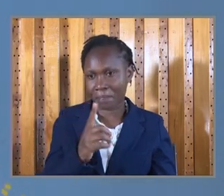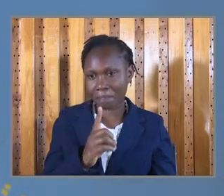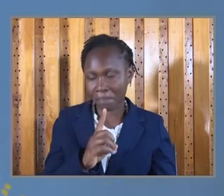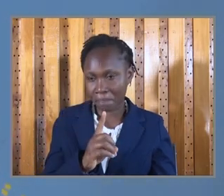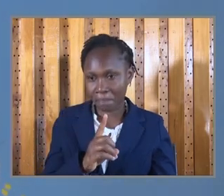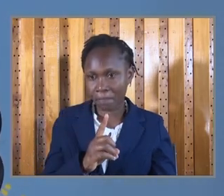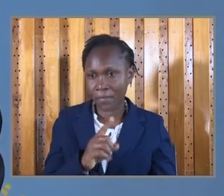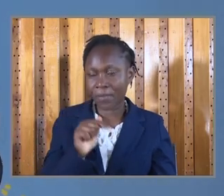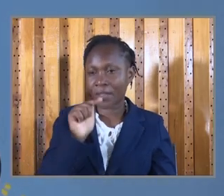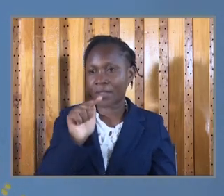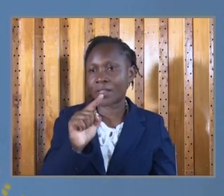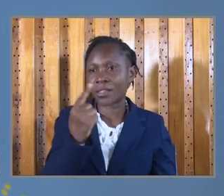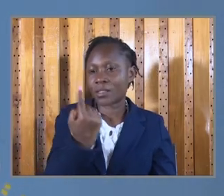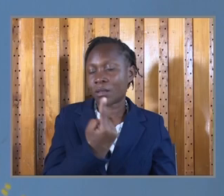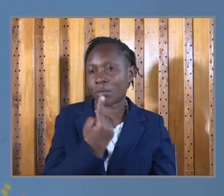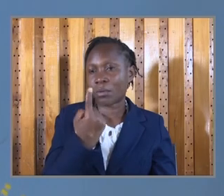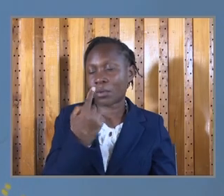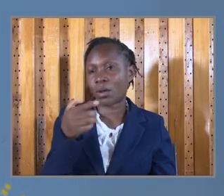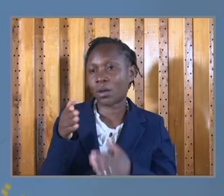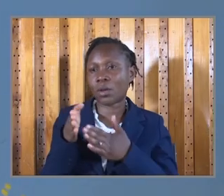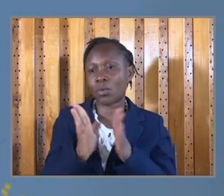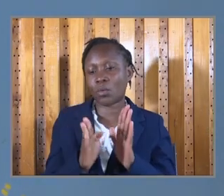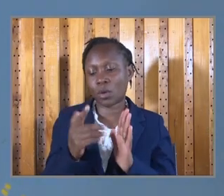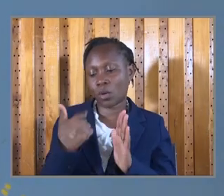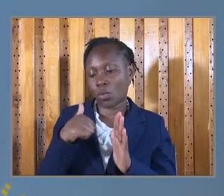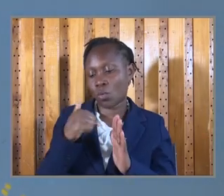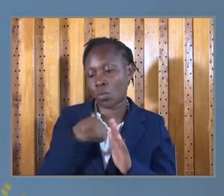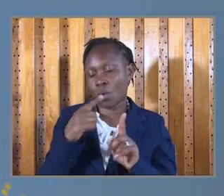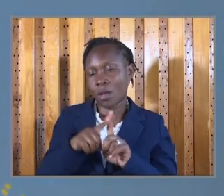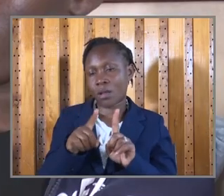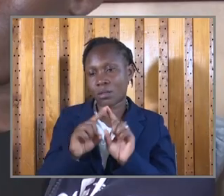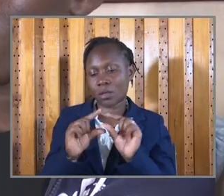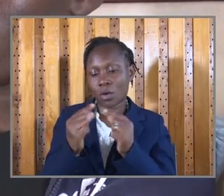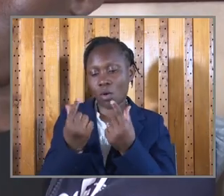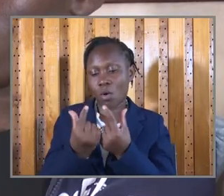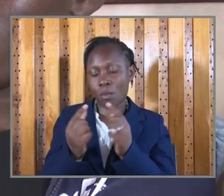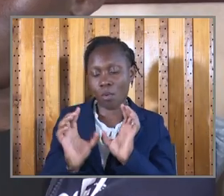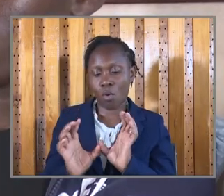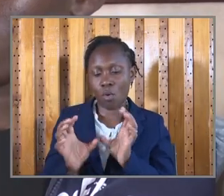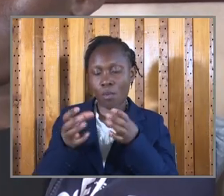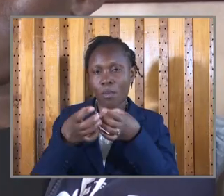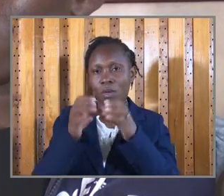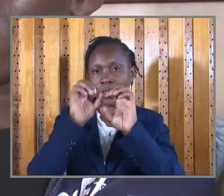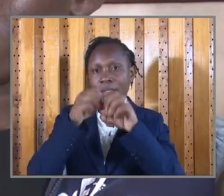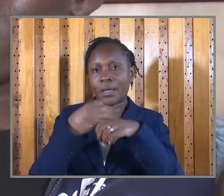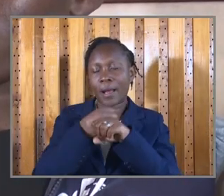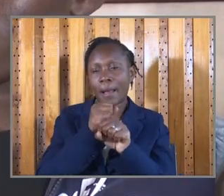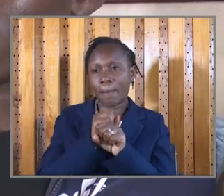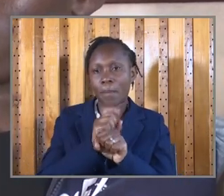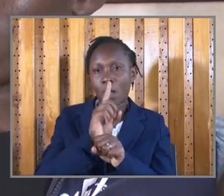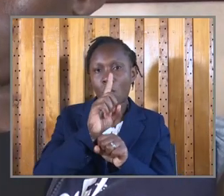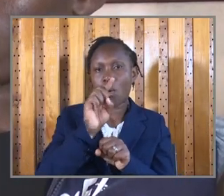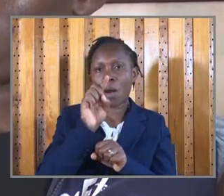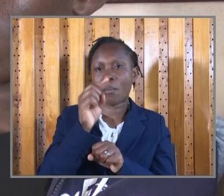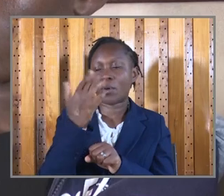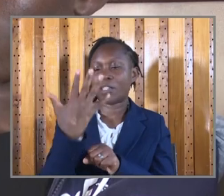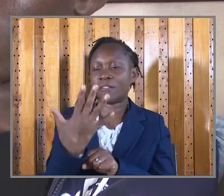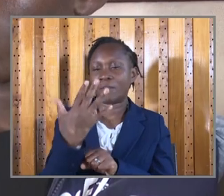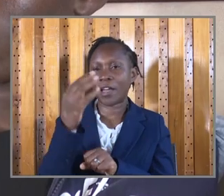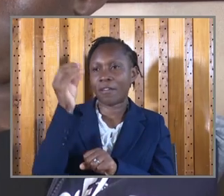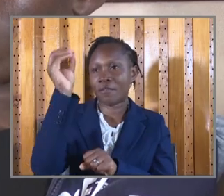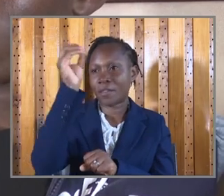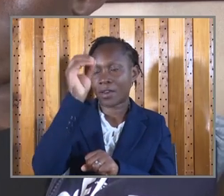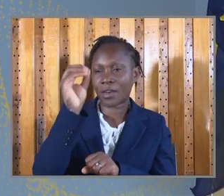This is the only way we as a global community will be able to make a 1.5 degrees future a